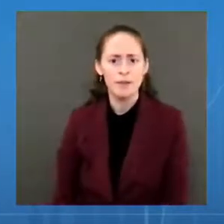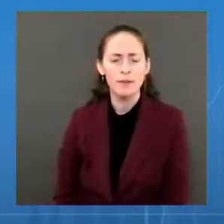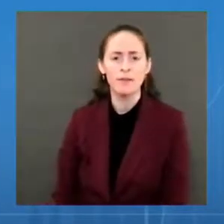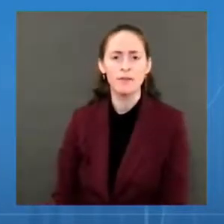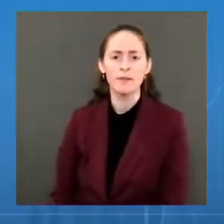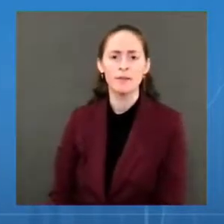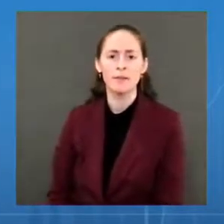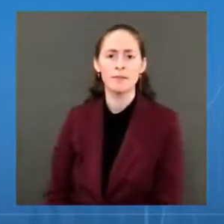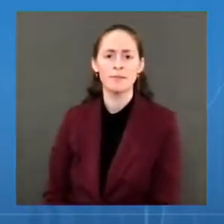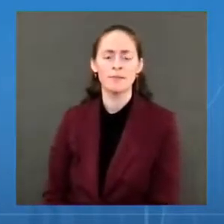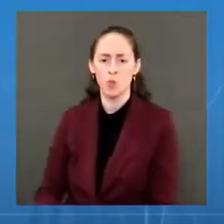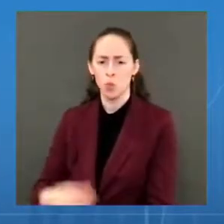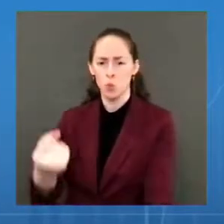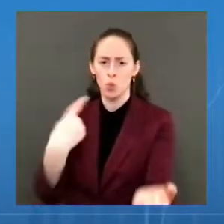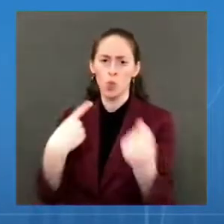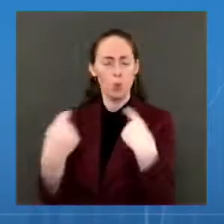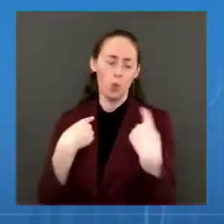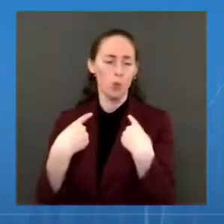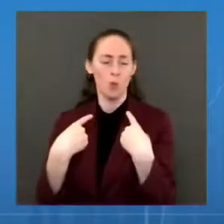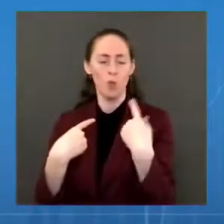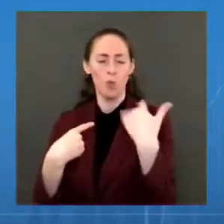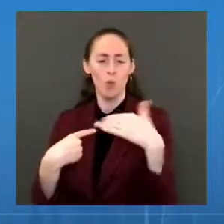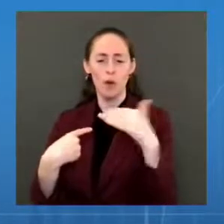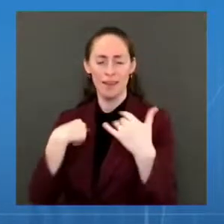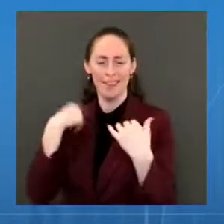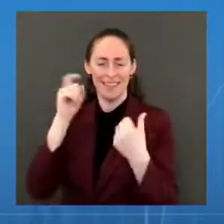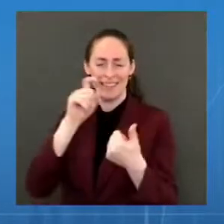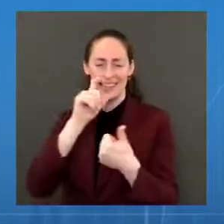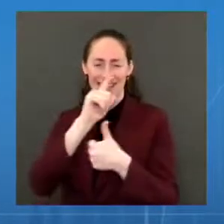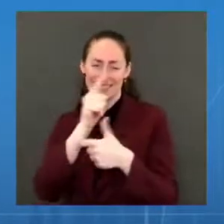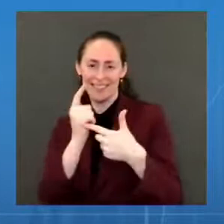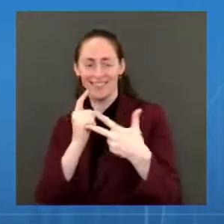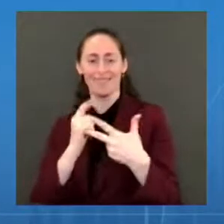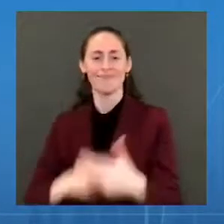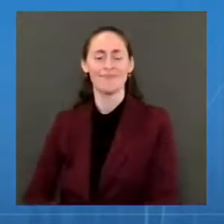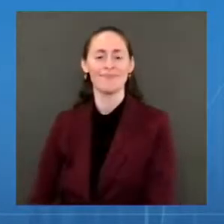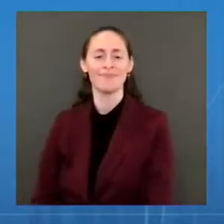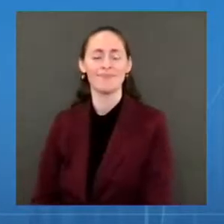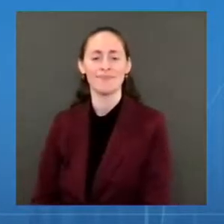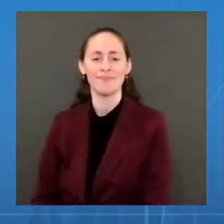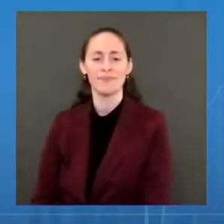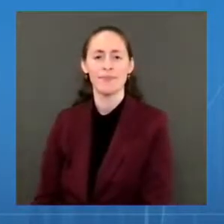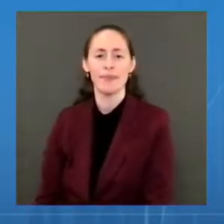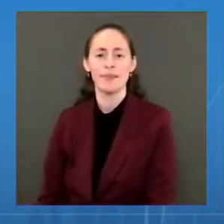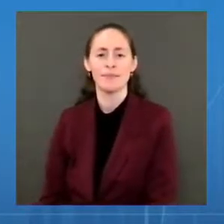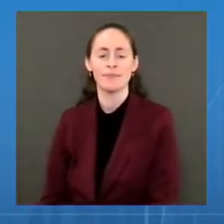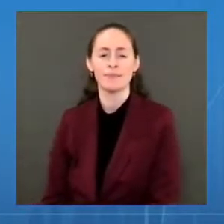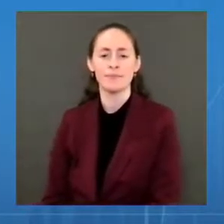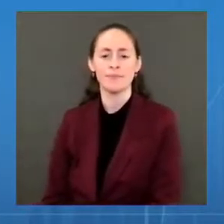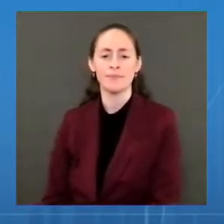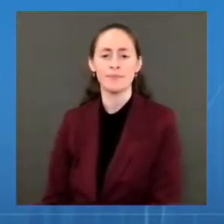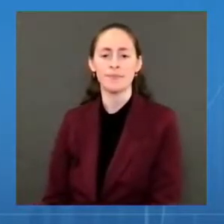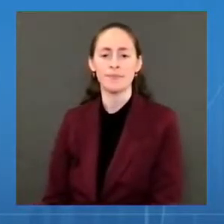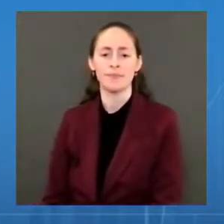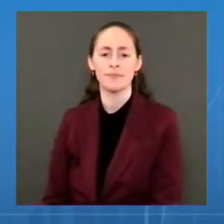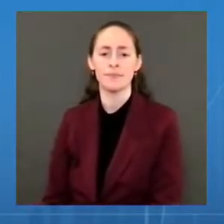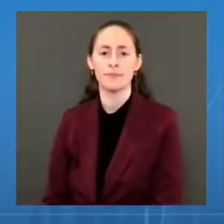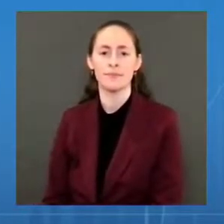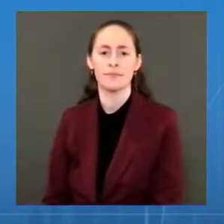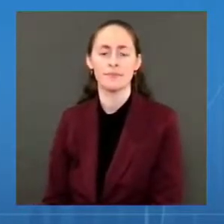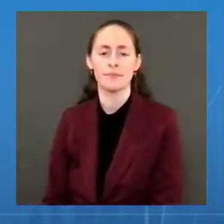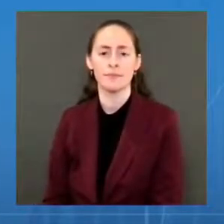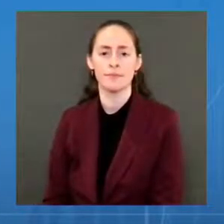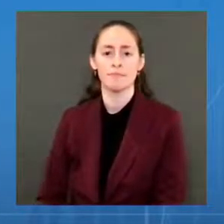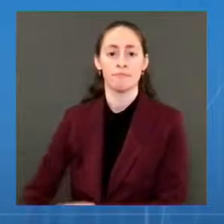go one by one. As I said, 95% of federal workers are